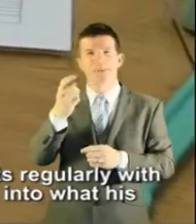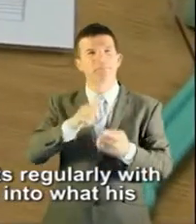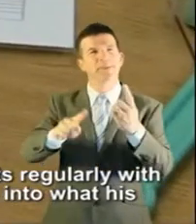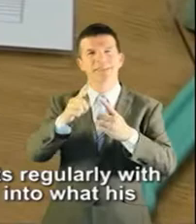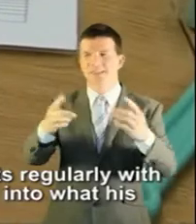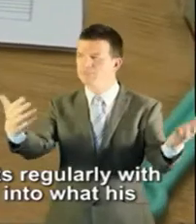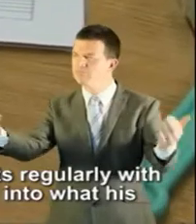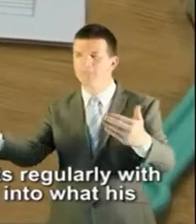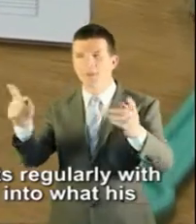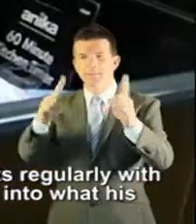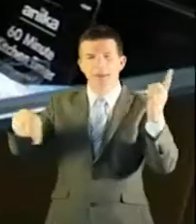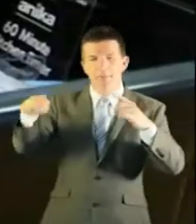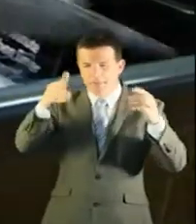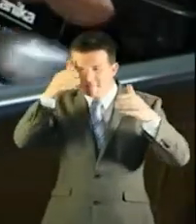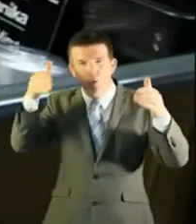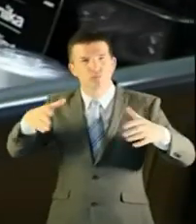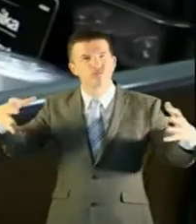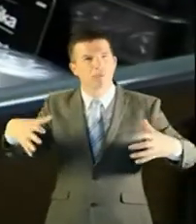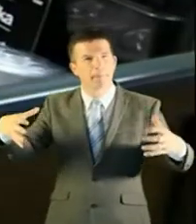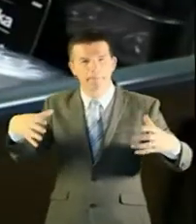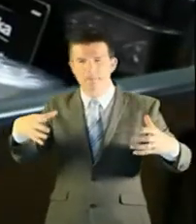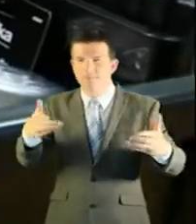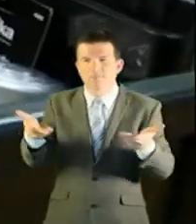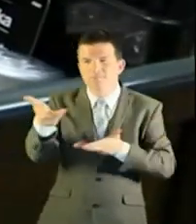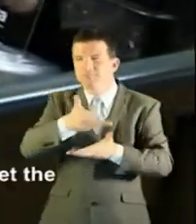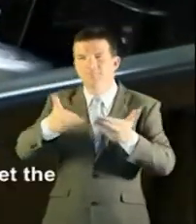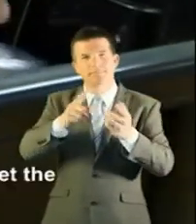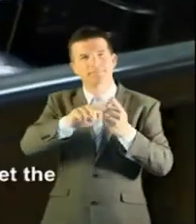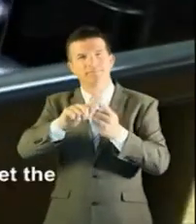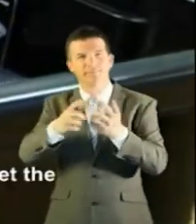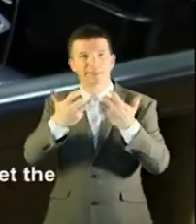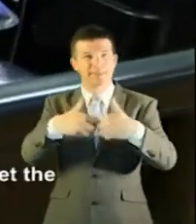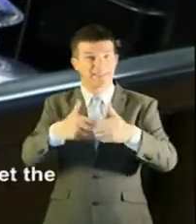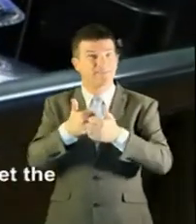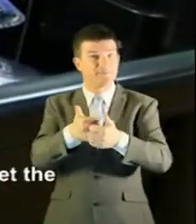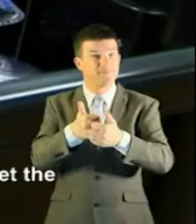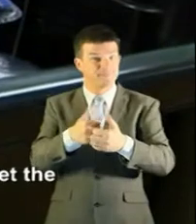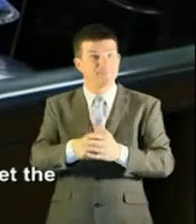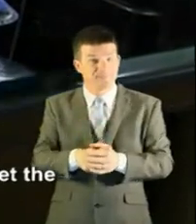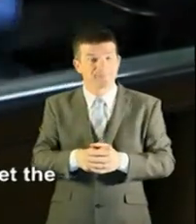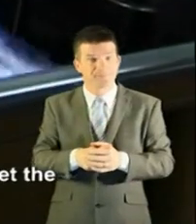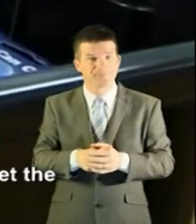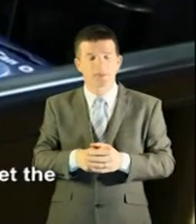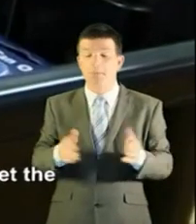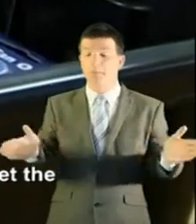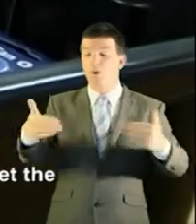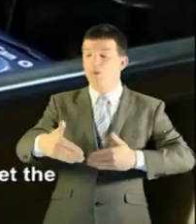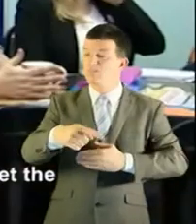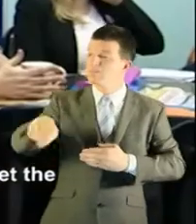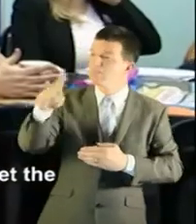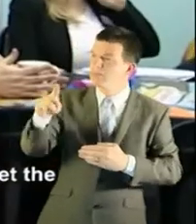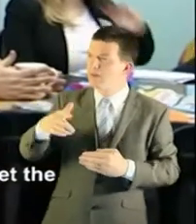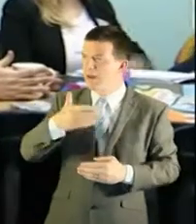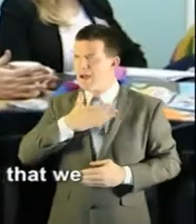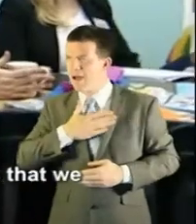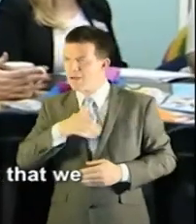useful products into what he calls his box of tricks, a selection of items specifically chosen to meet the needs of any particular group